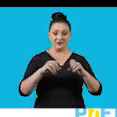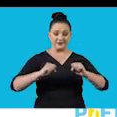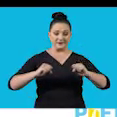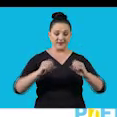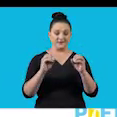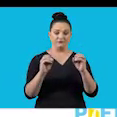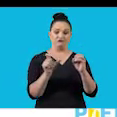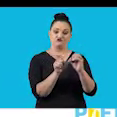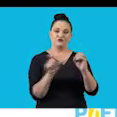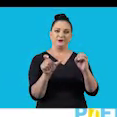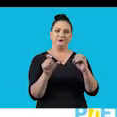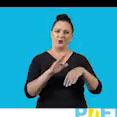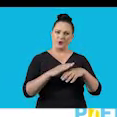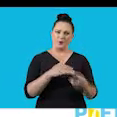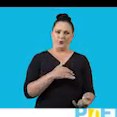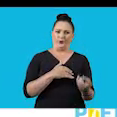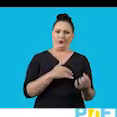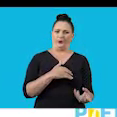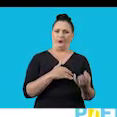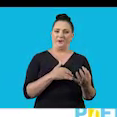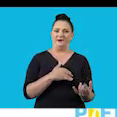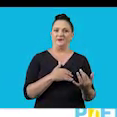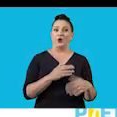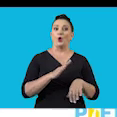spaces between the particles, as we keep on increasing the